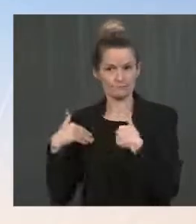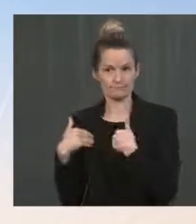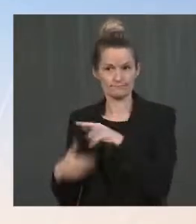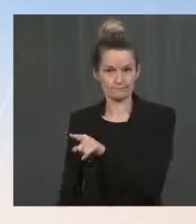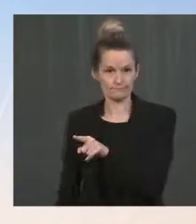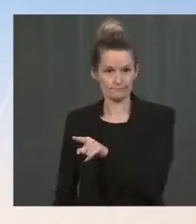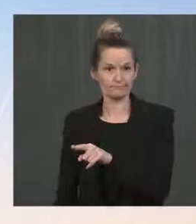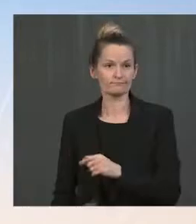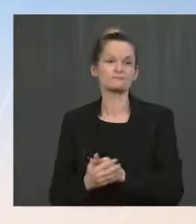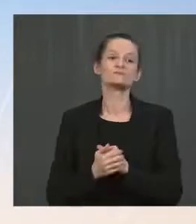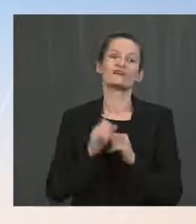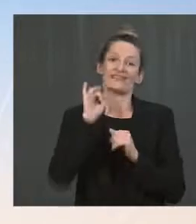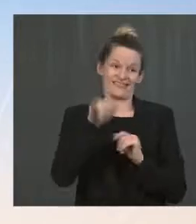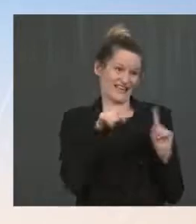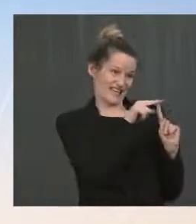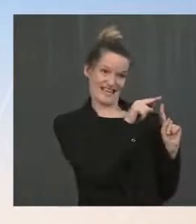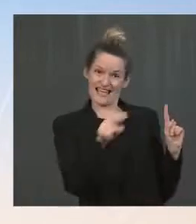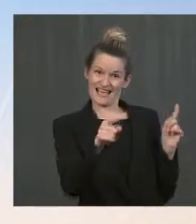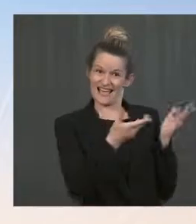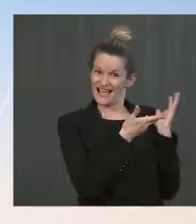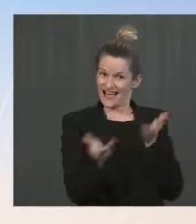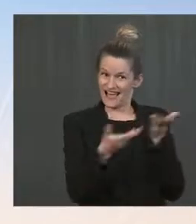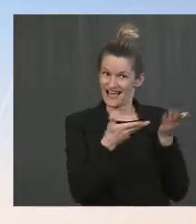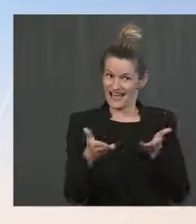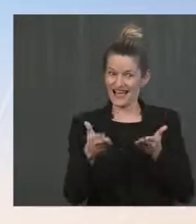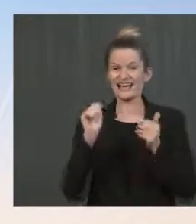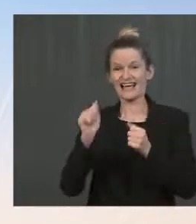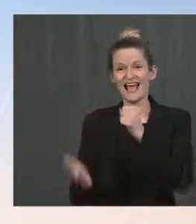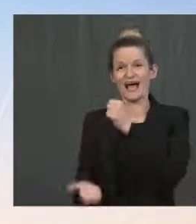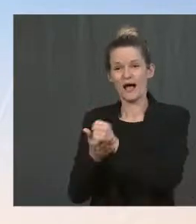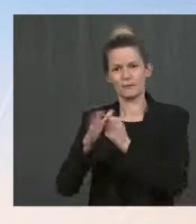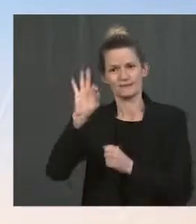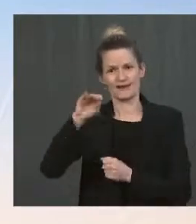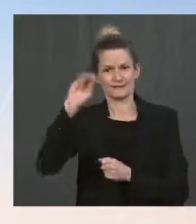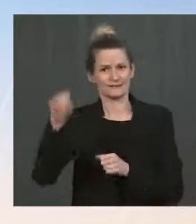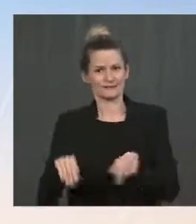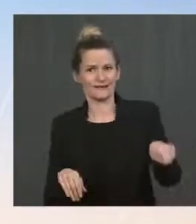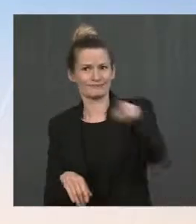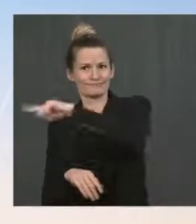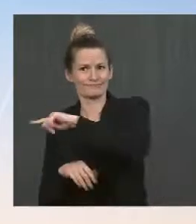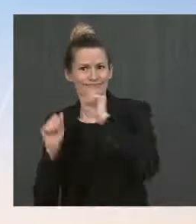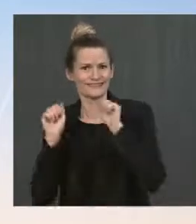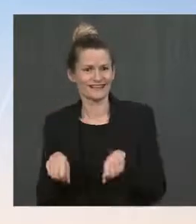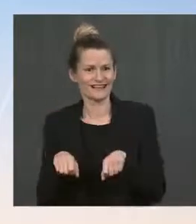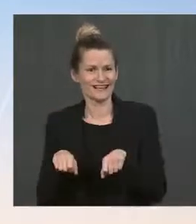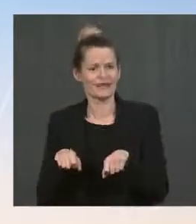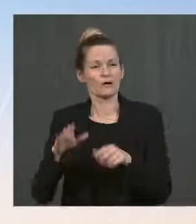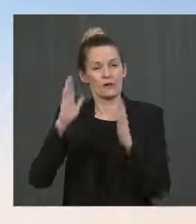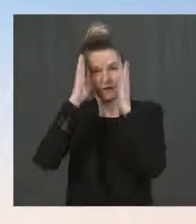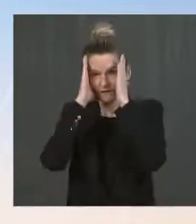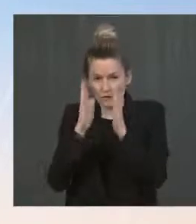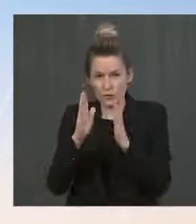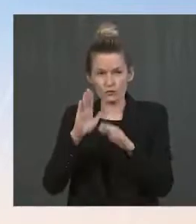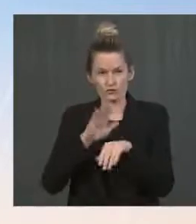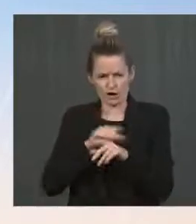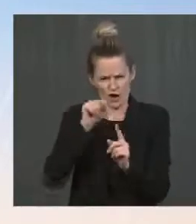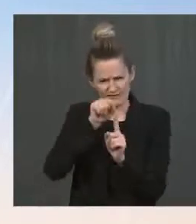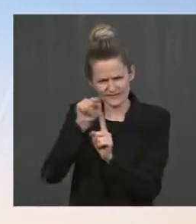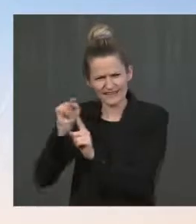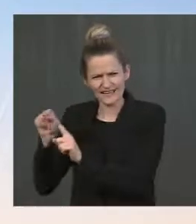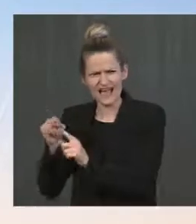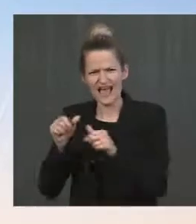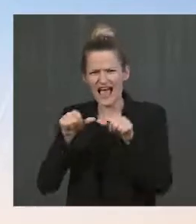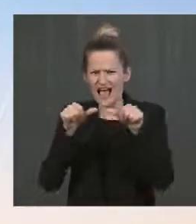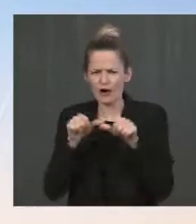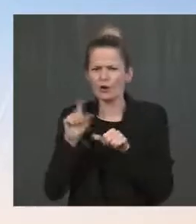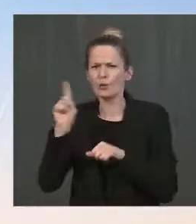90% of assistance and help. And the goal here is to focus on those areas that have been designated serious drought areas, D2 for 8 consecutive